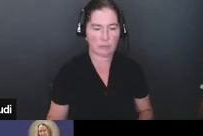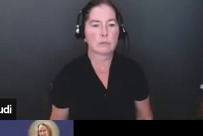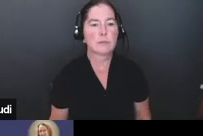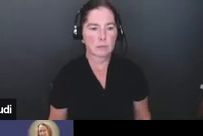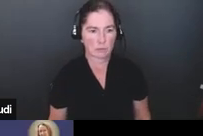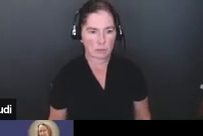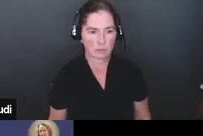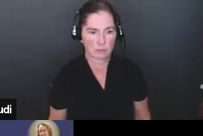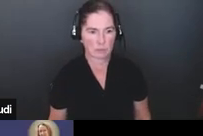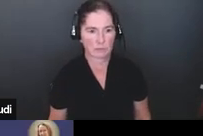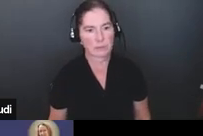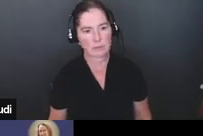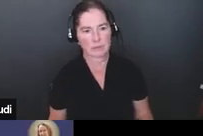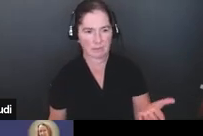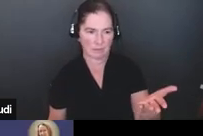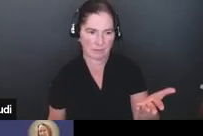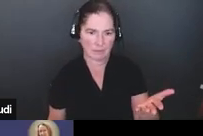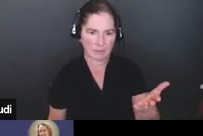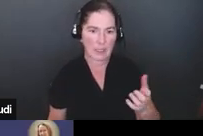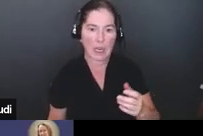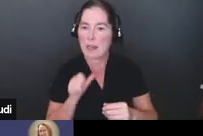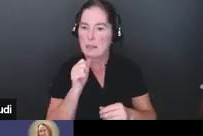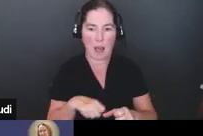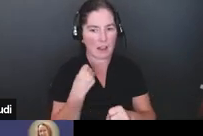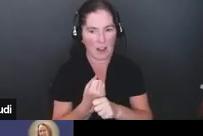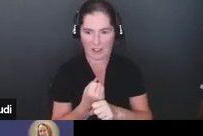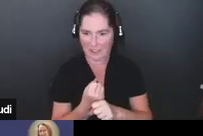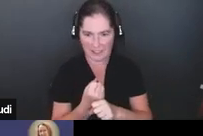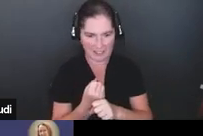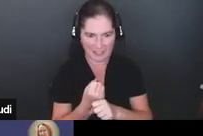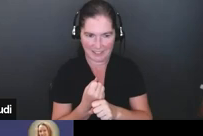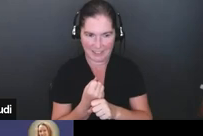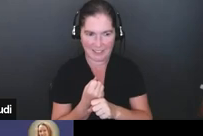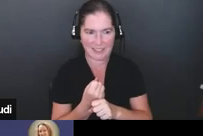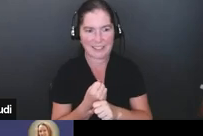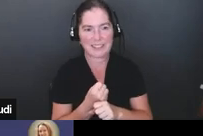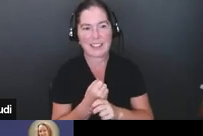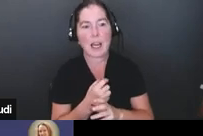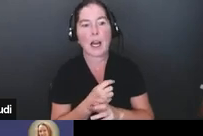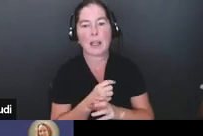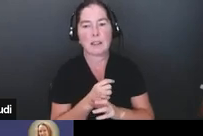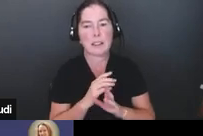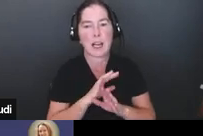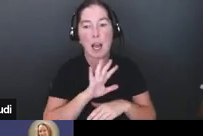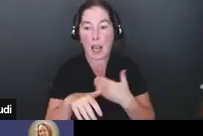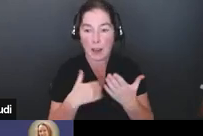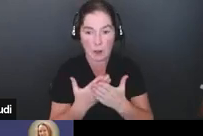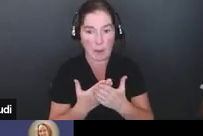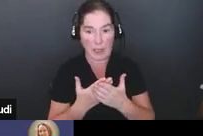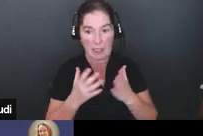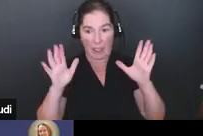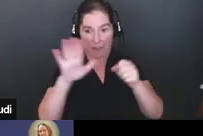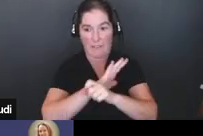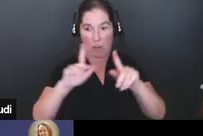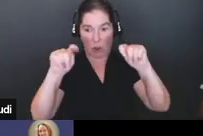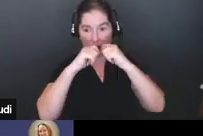there's a new channel, but it's not locked because everybody in the main team has access